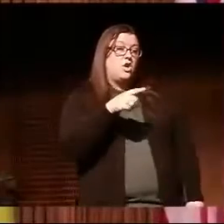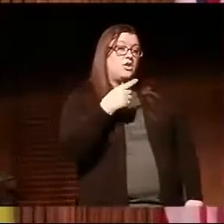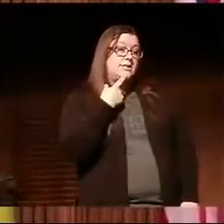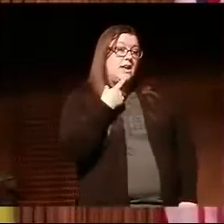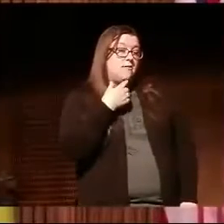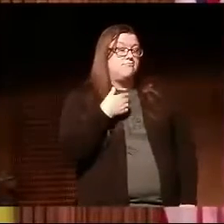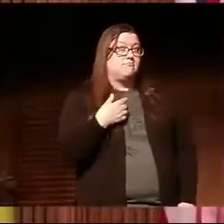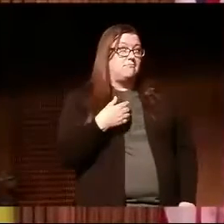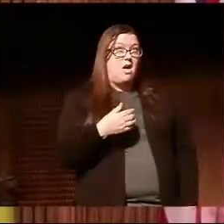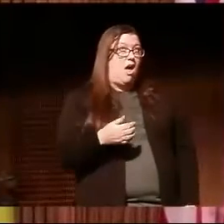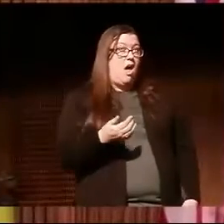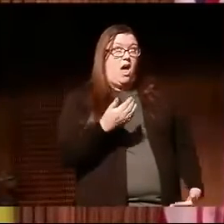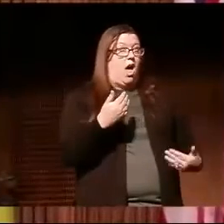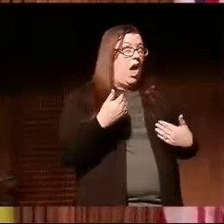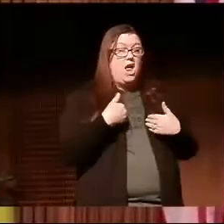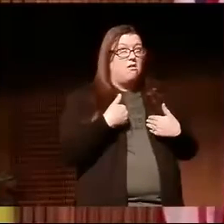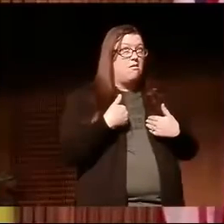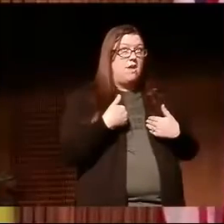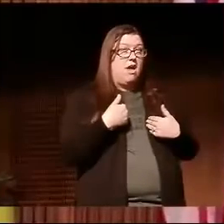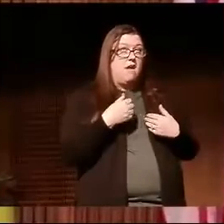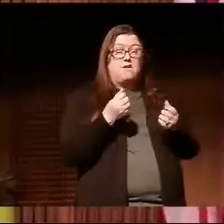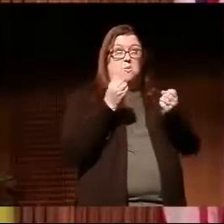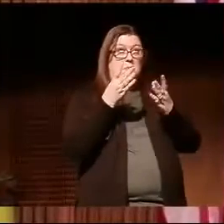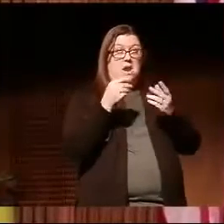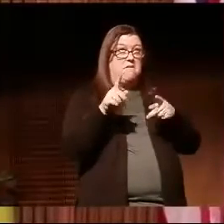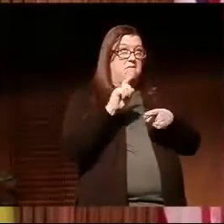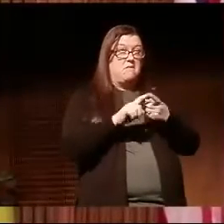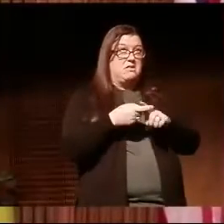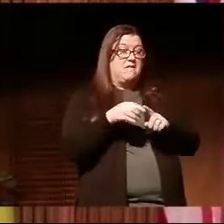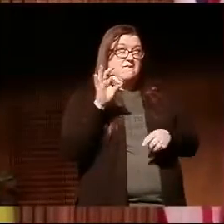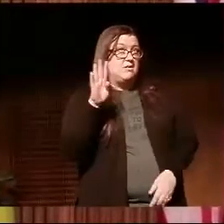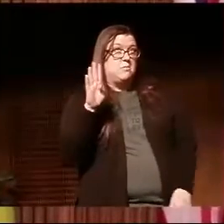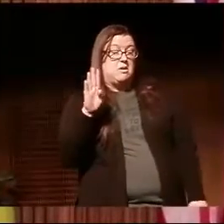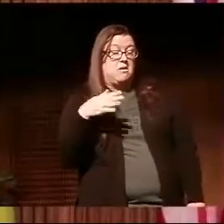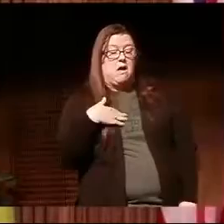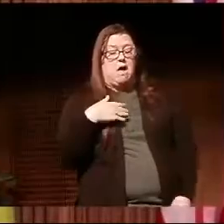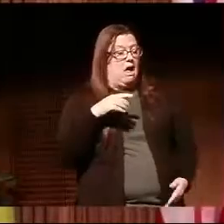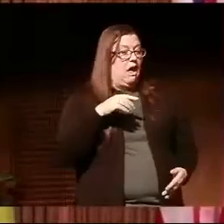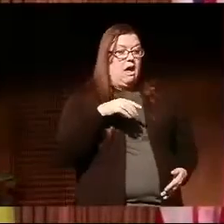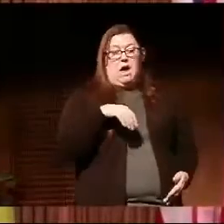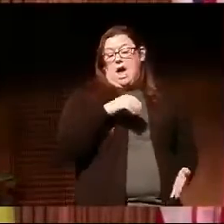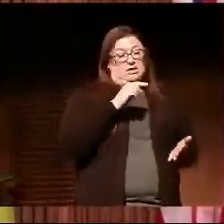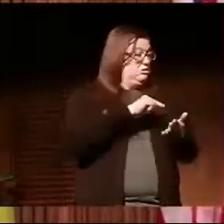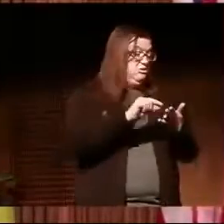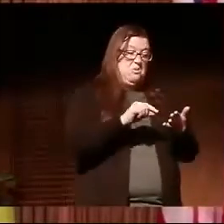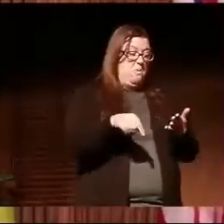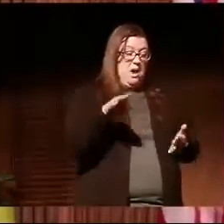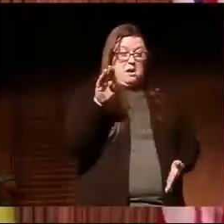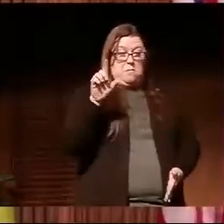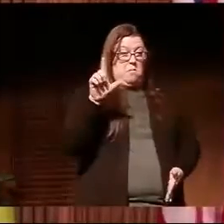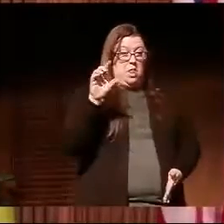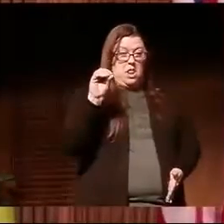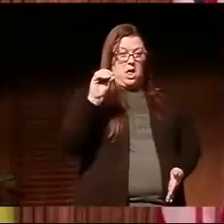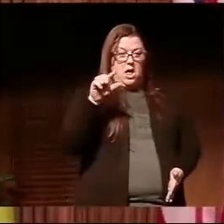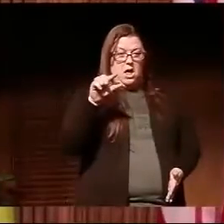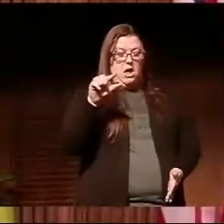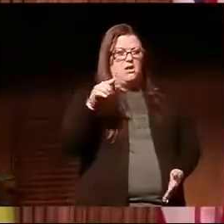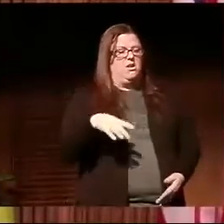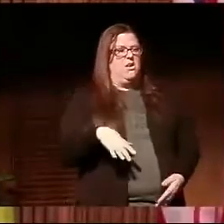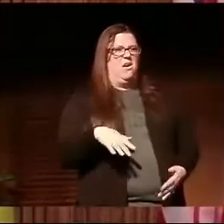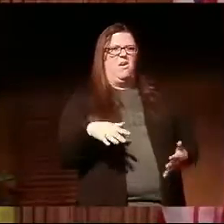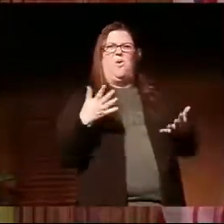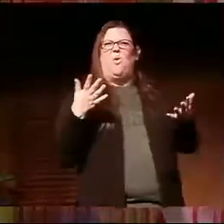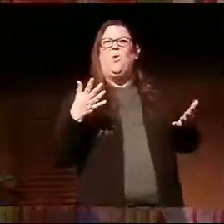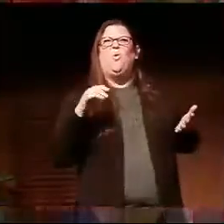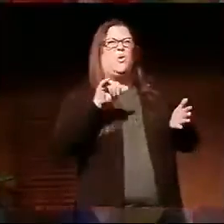I don't write a blog, and I don't have a podcast, and YouTube, what's that? And in fact, where I'm at, there aren't a